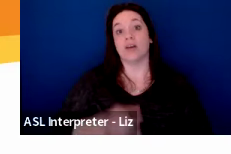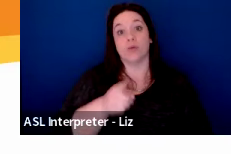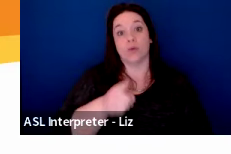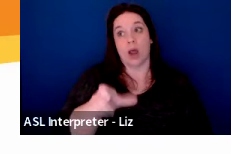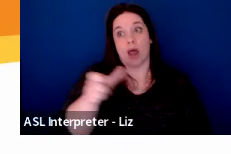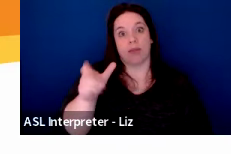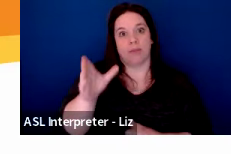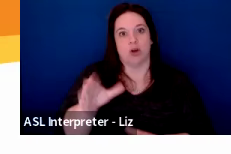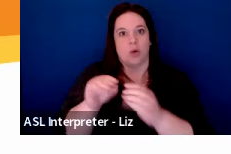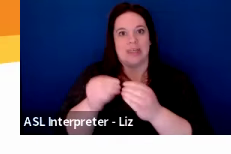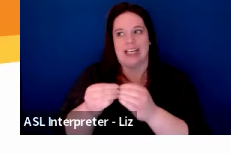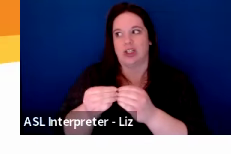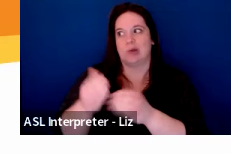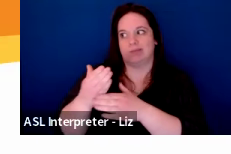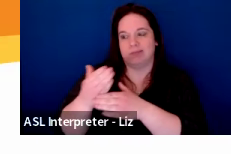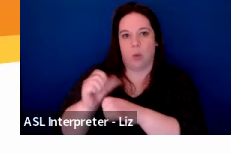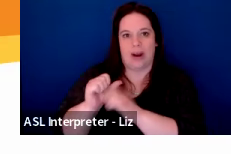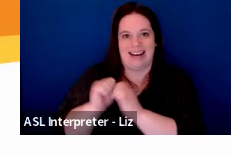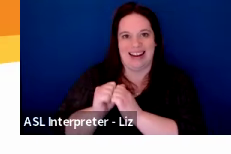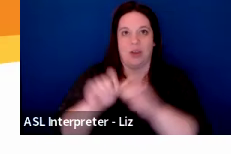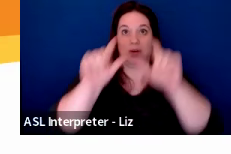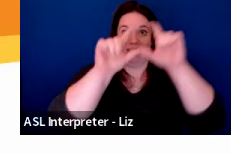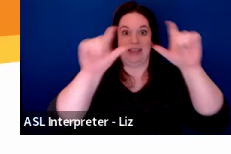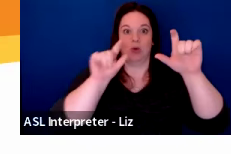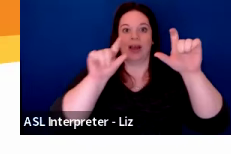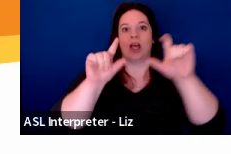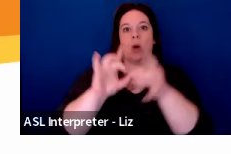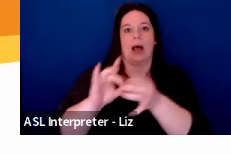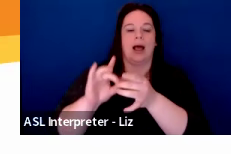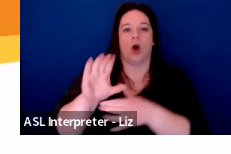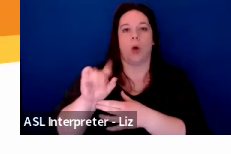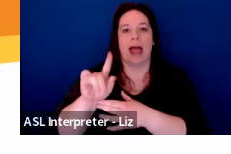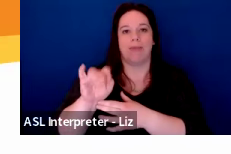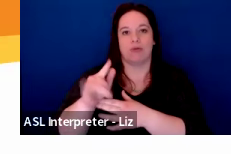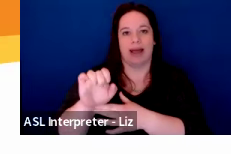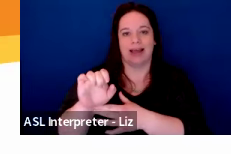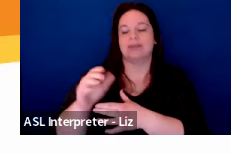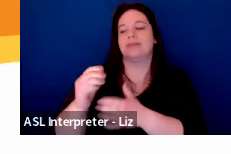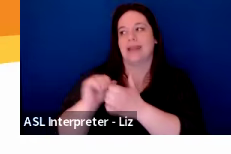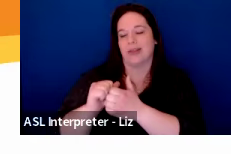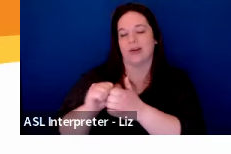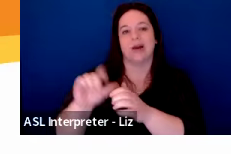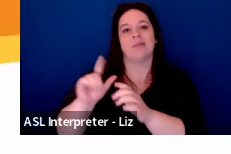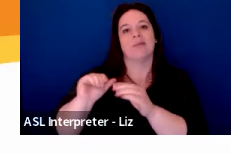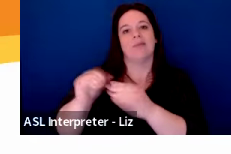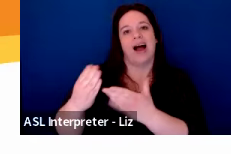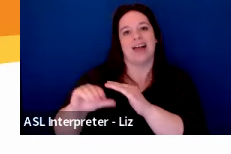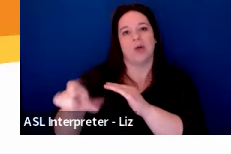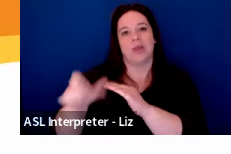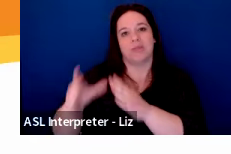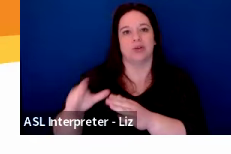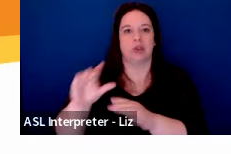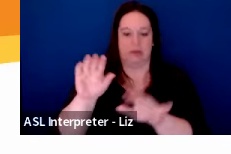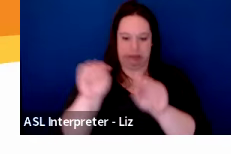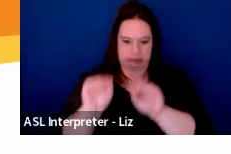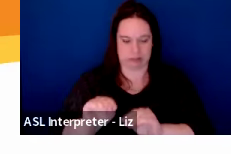from your organization. You can select that button and give access to someone else who's working in the